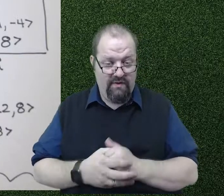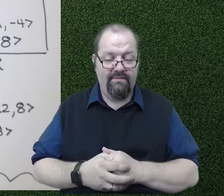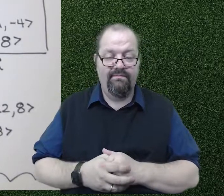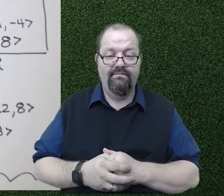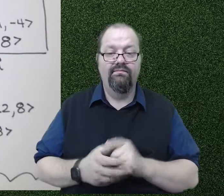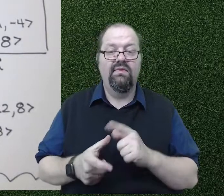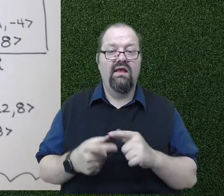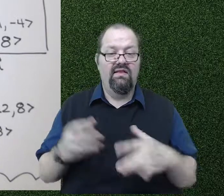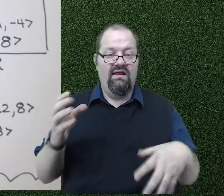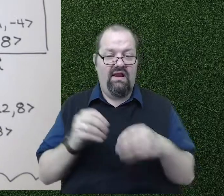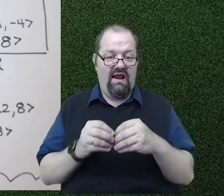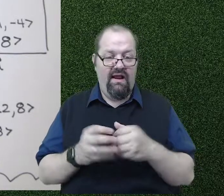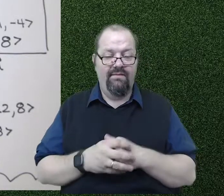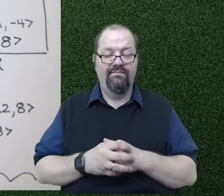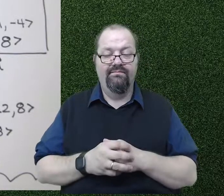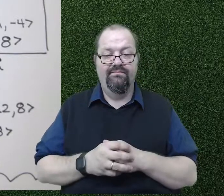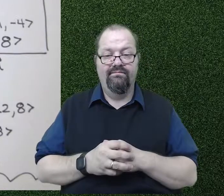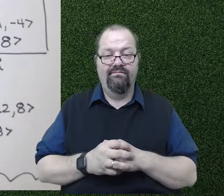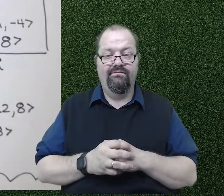then add.